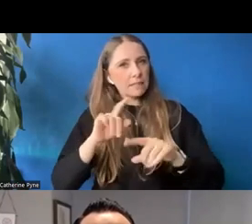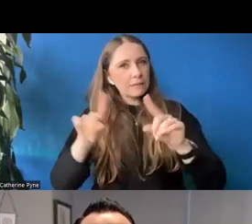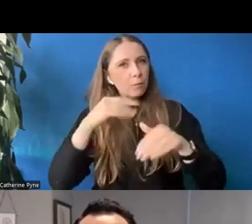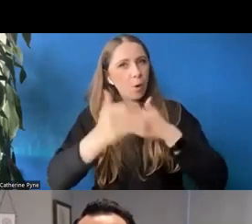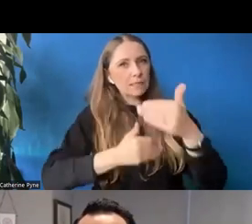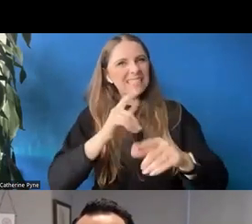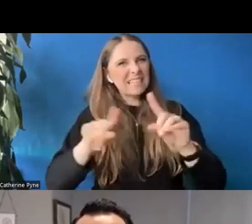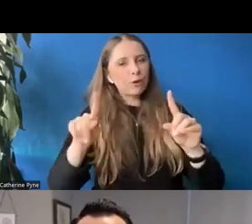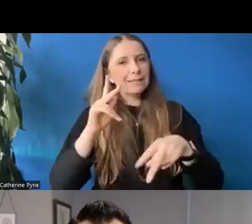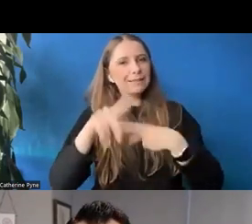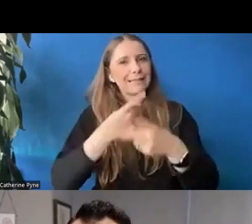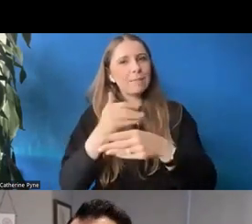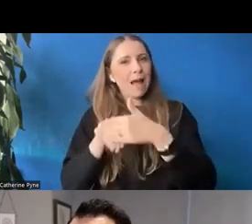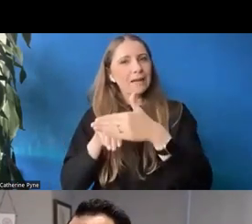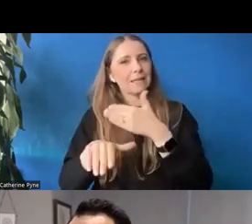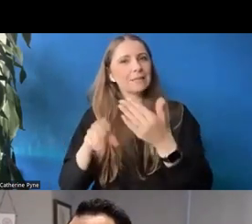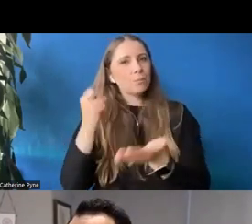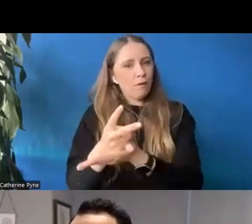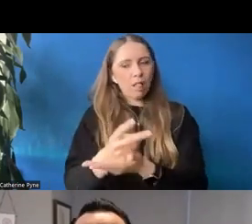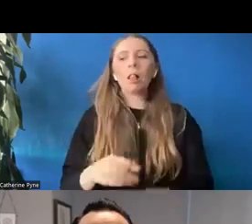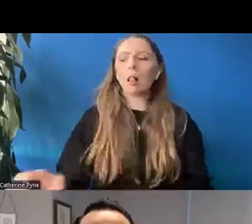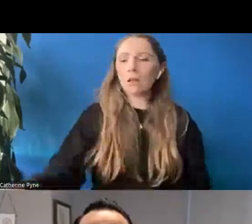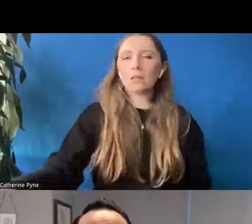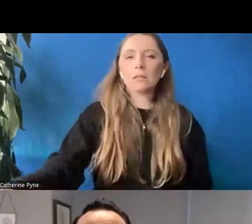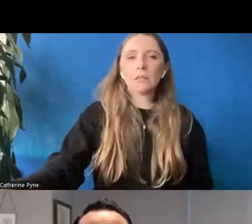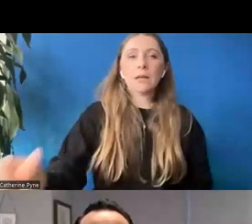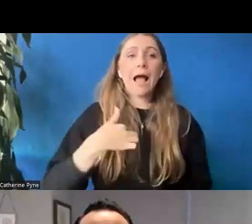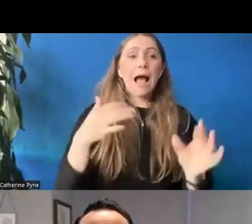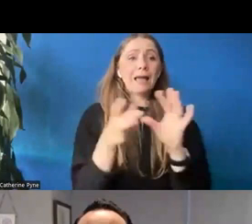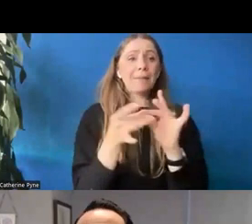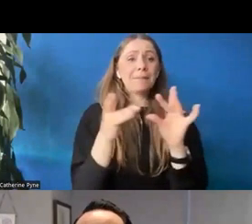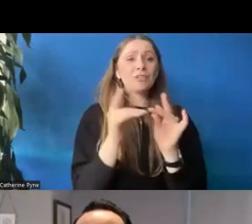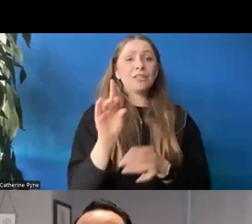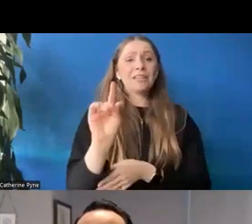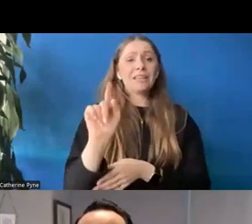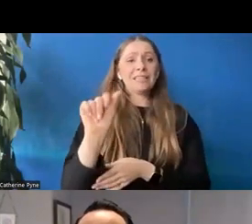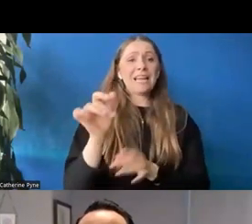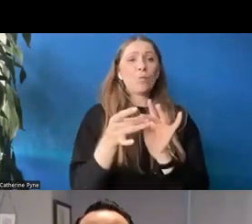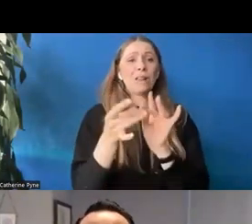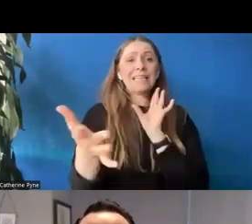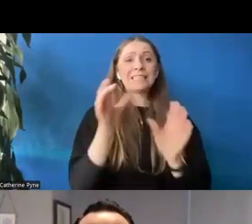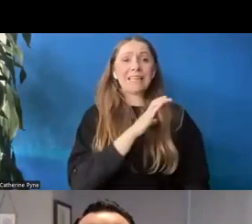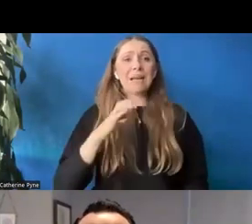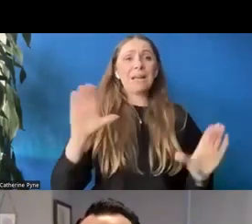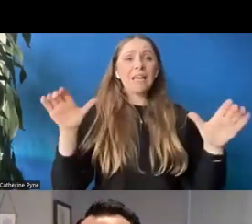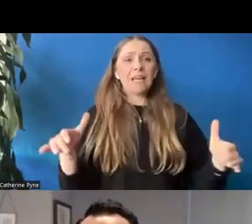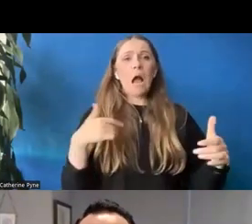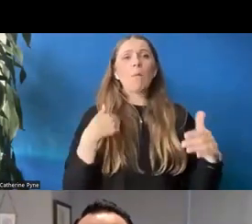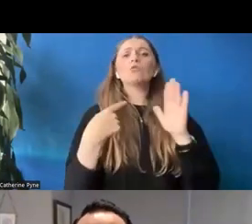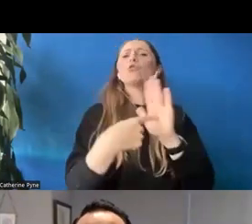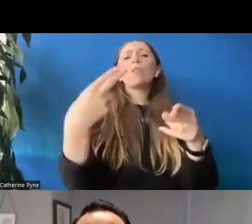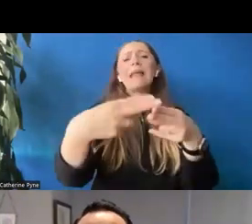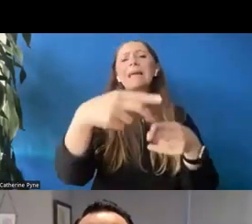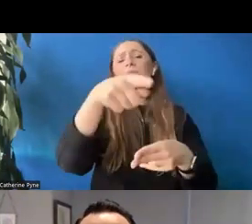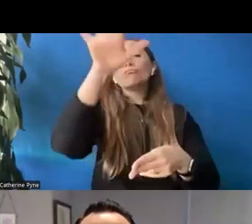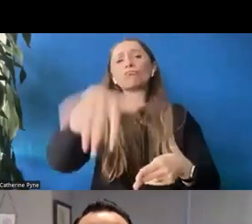to access. I mentioned the Data Release Committee. I just wanted to show their names on the screen. This